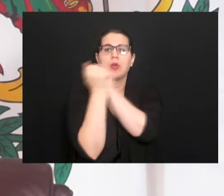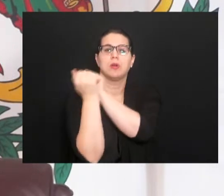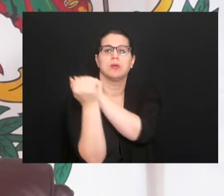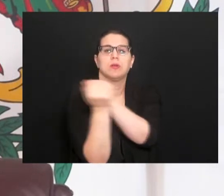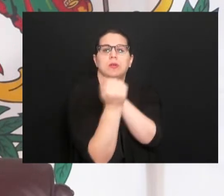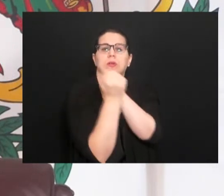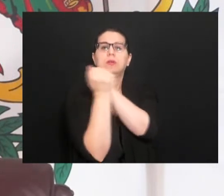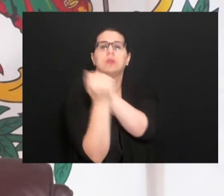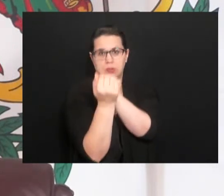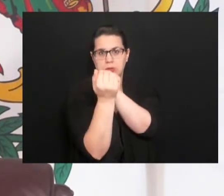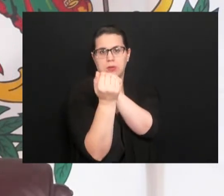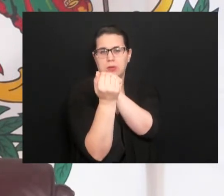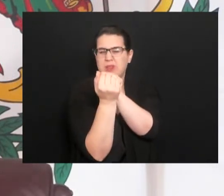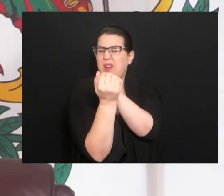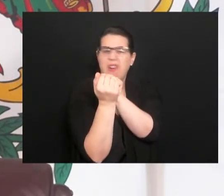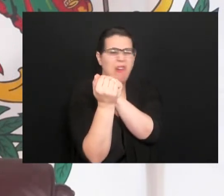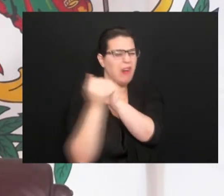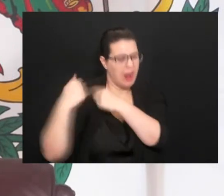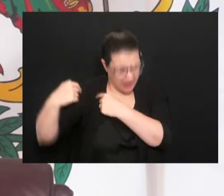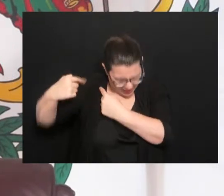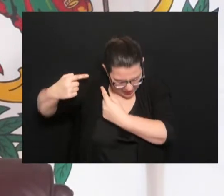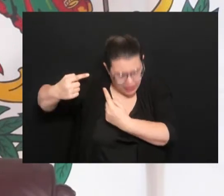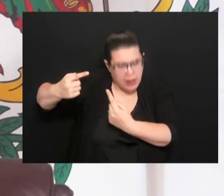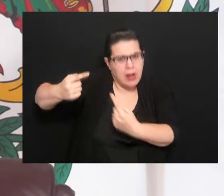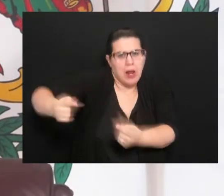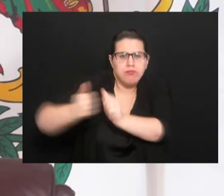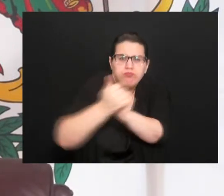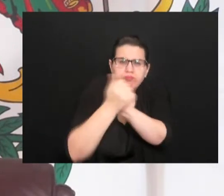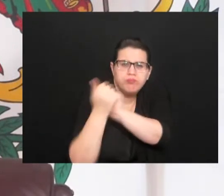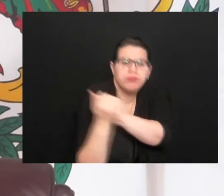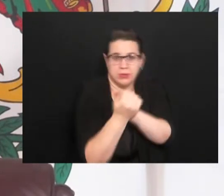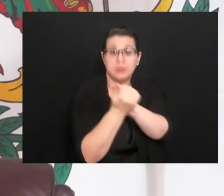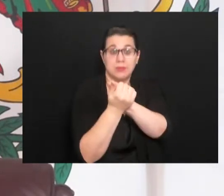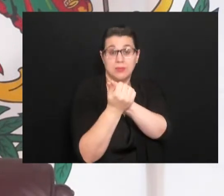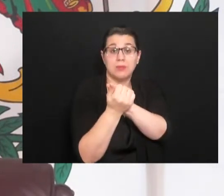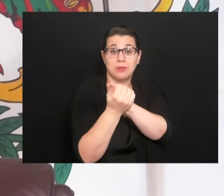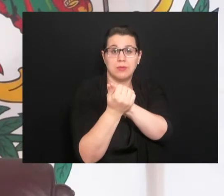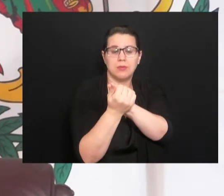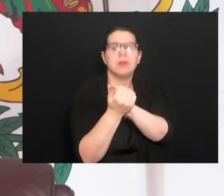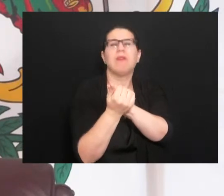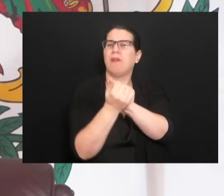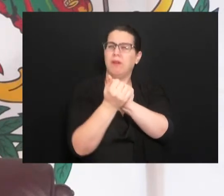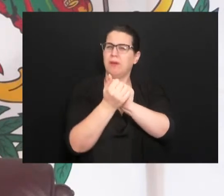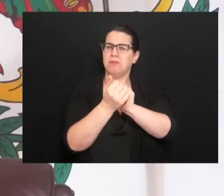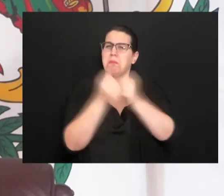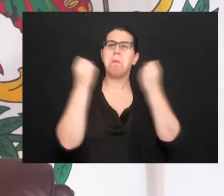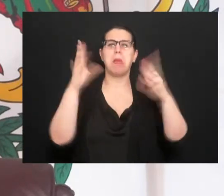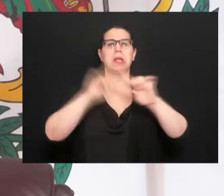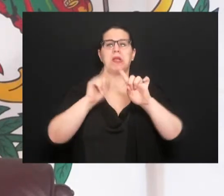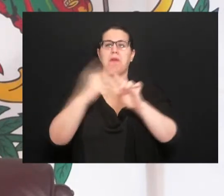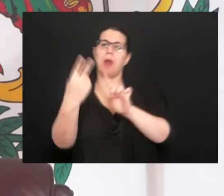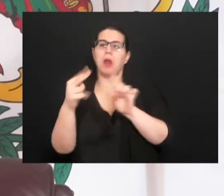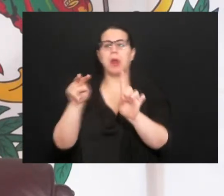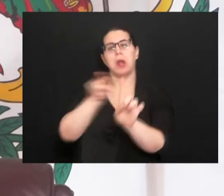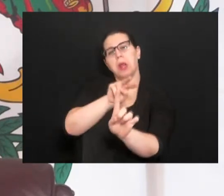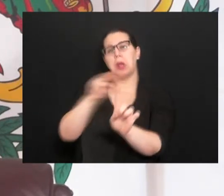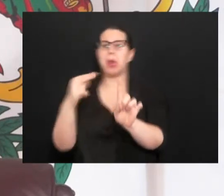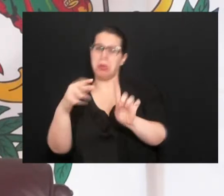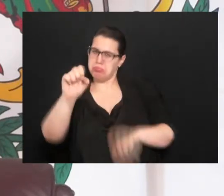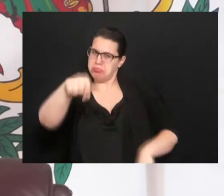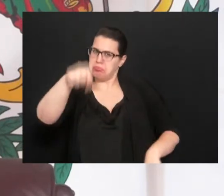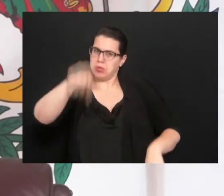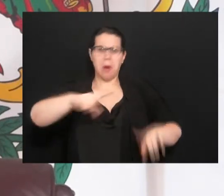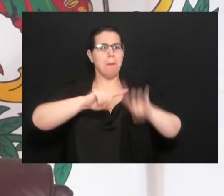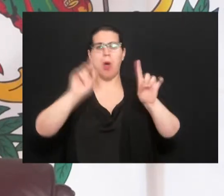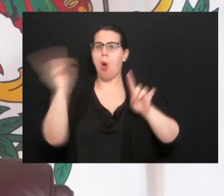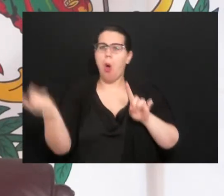stayed together the whole way. West Virginians have surely had different views, but we have always continued to pull